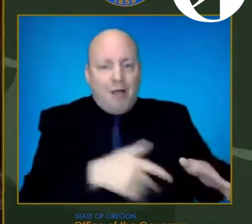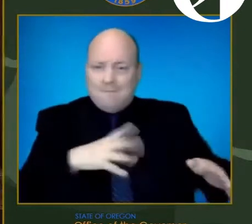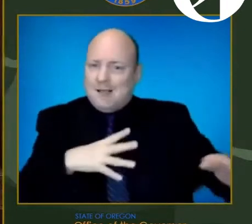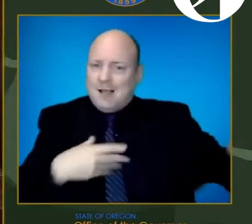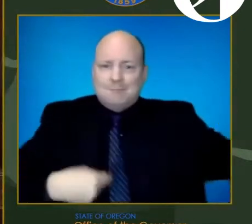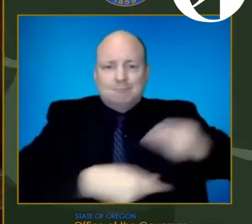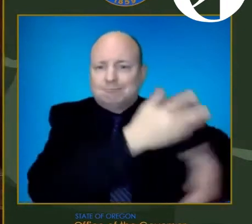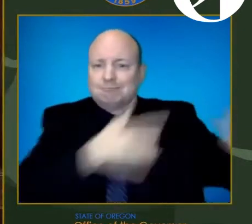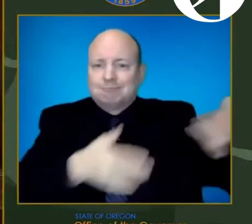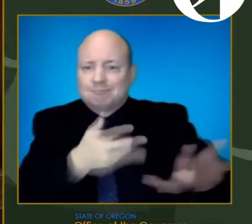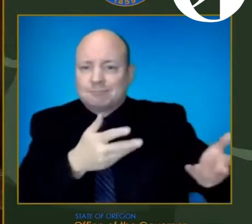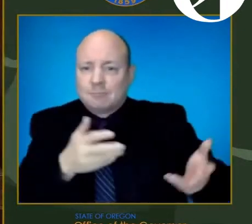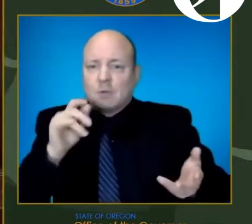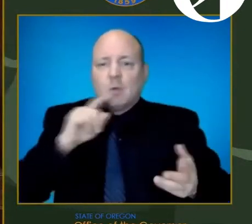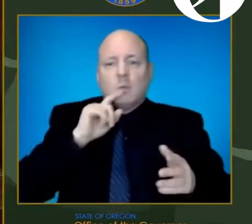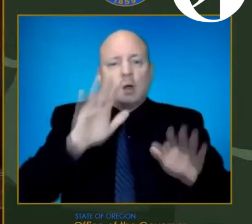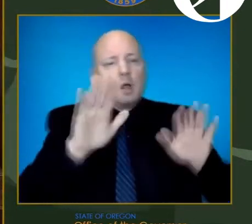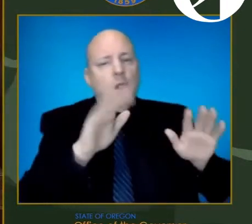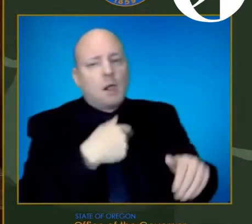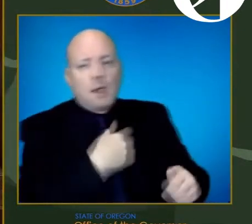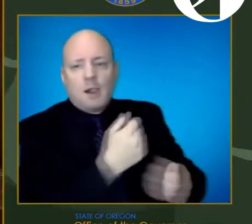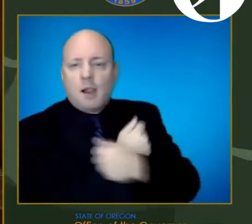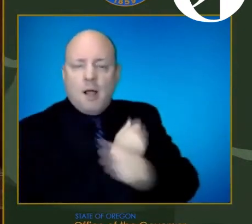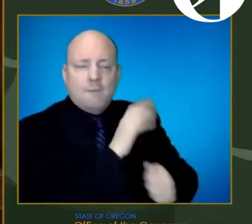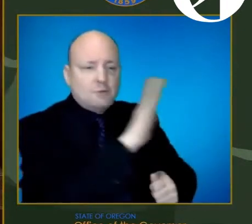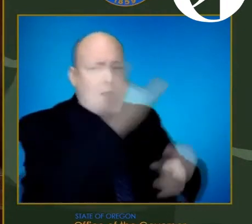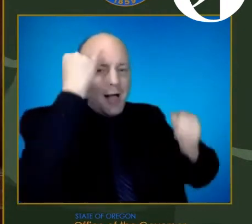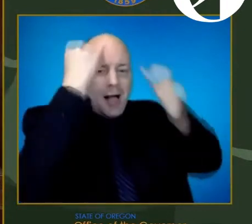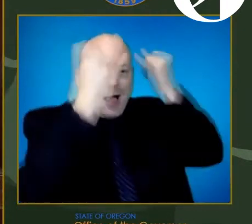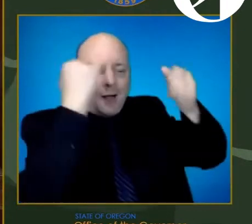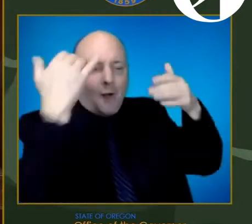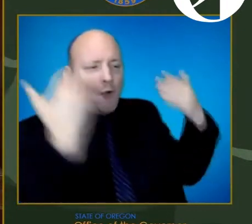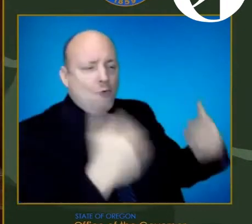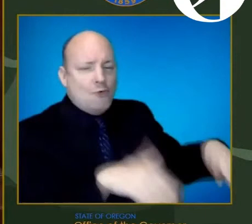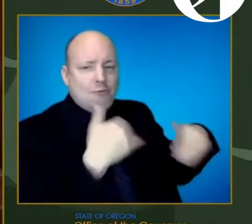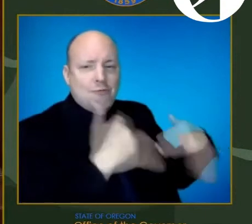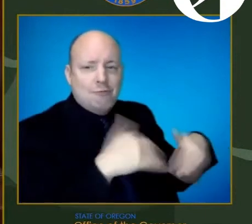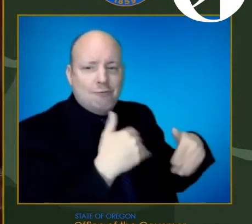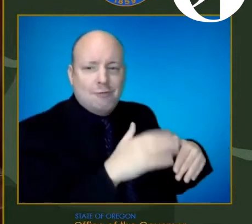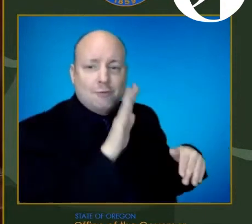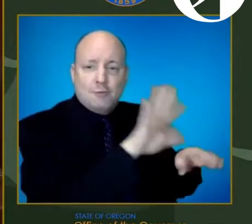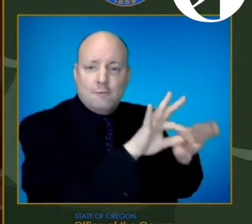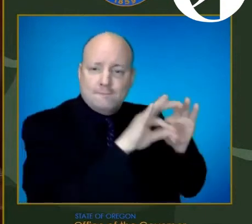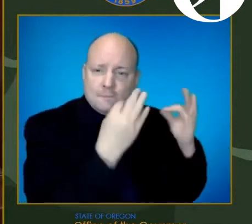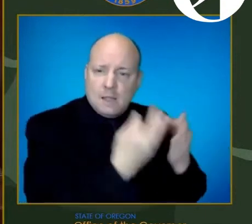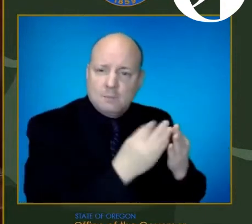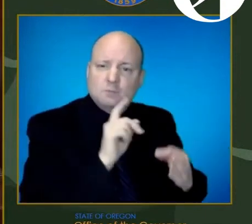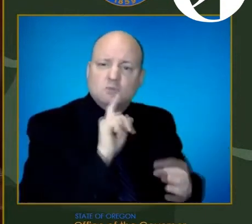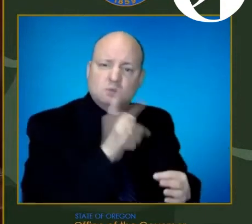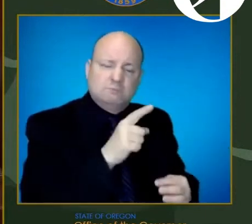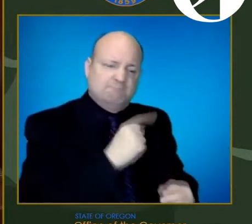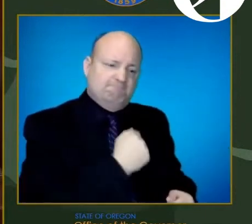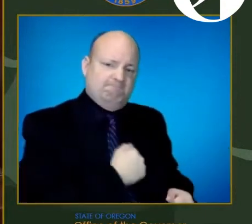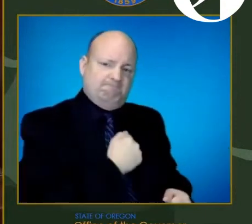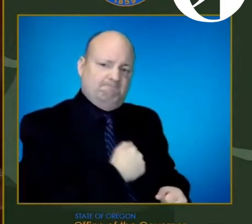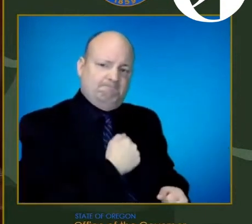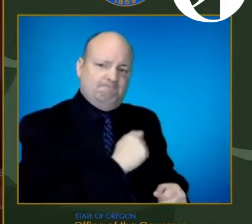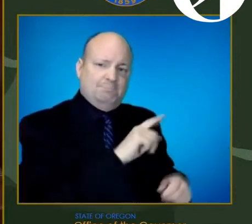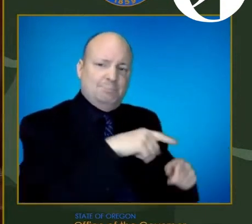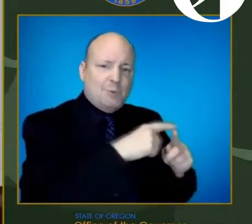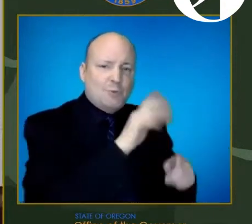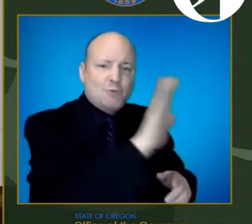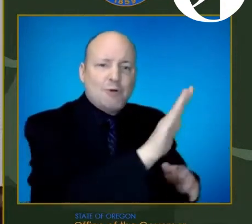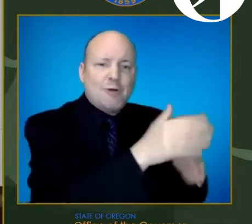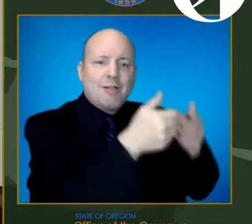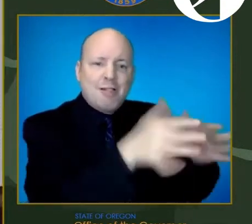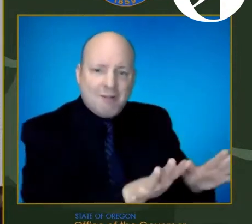it. Thank you so much, Chief Rainbow. And please tell your family I'm so sorry for your